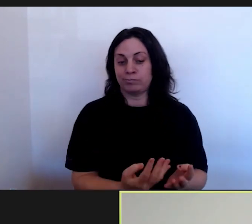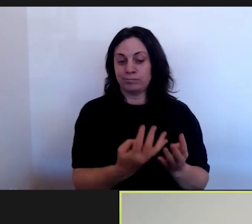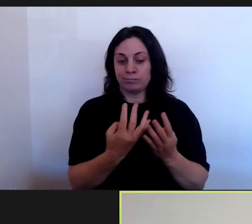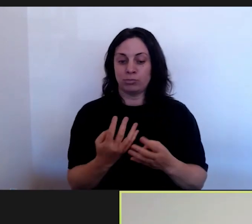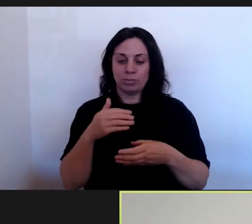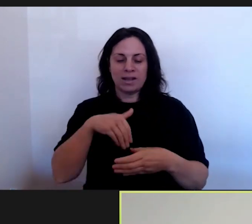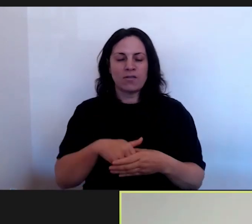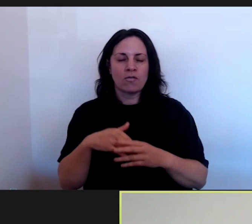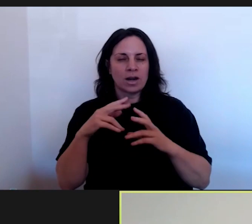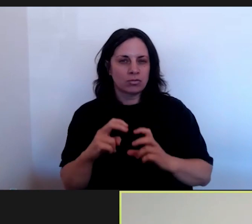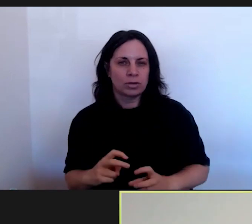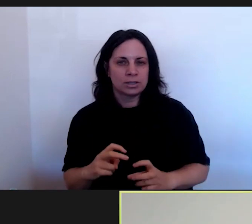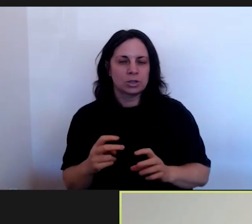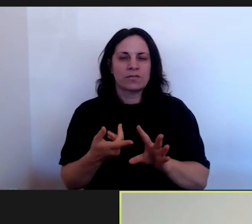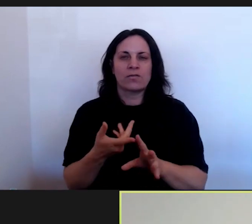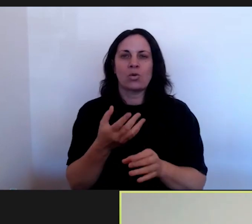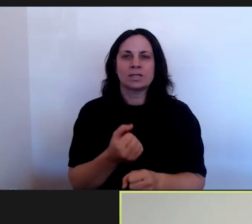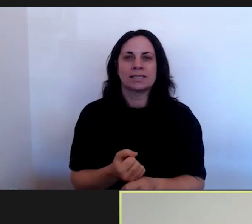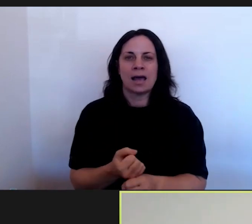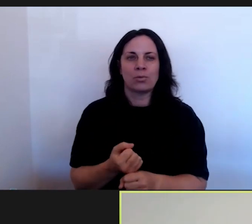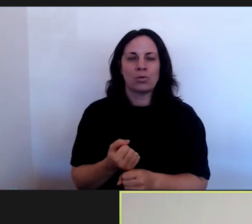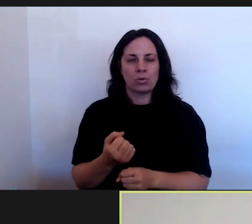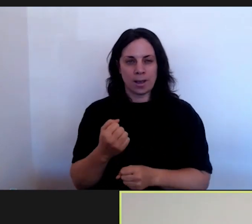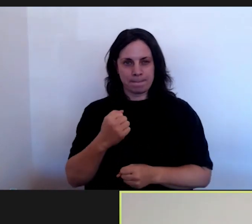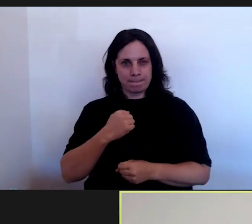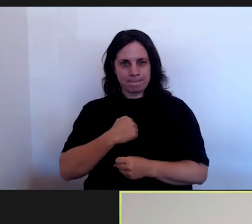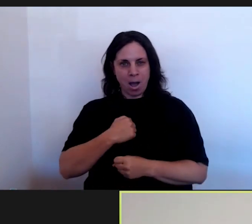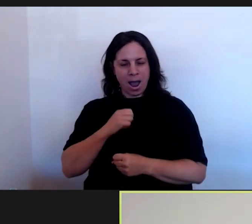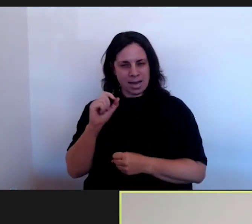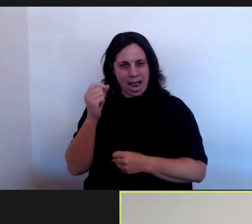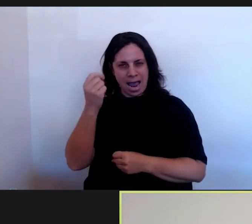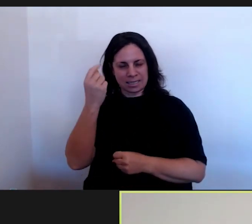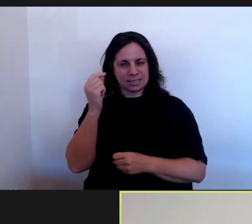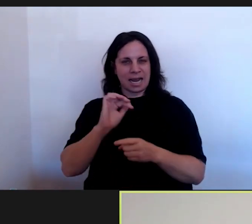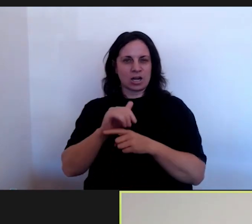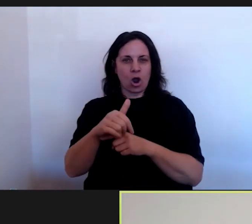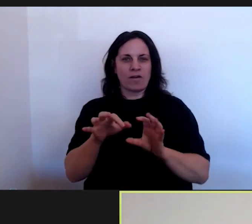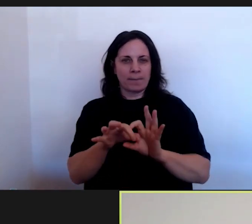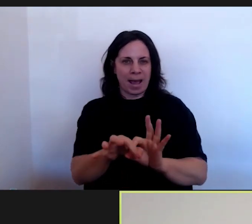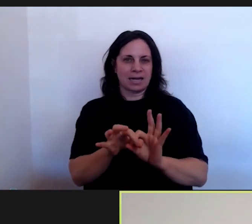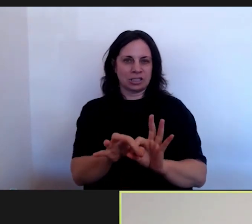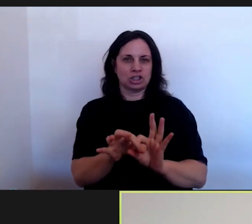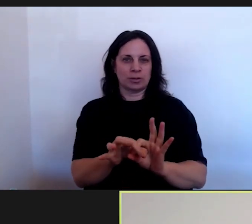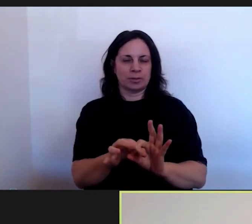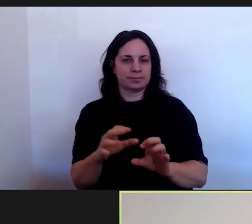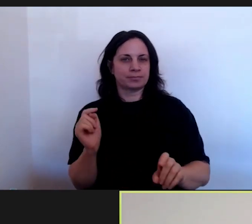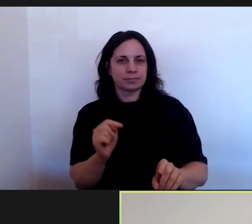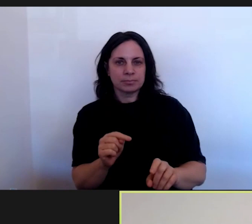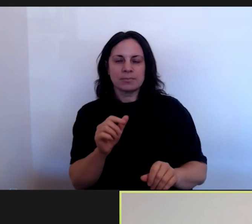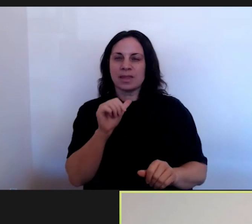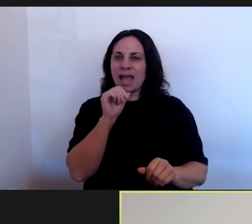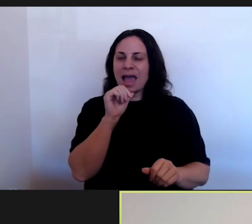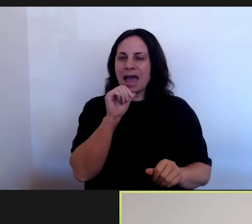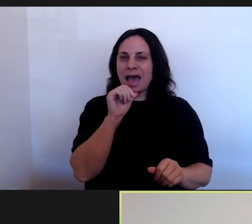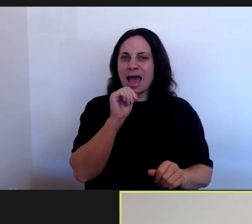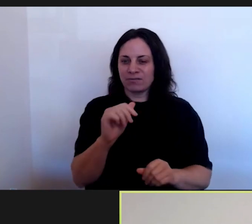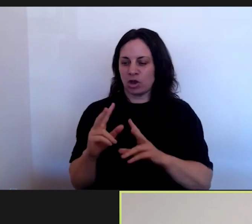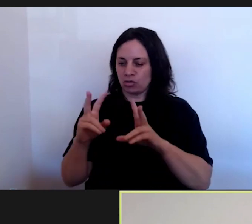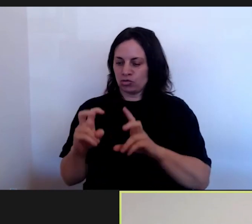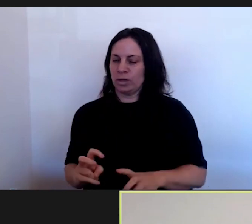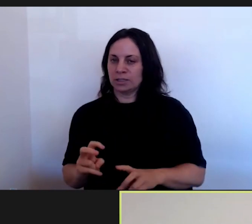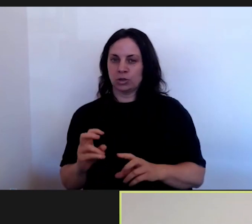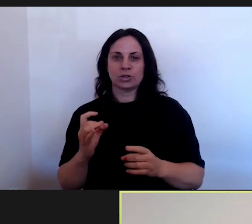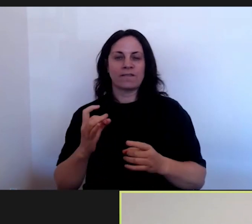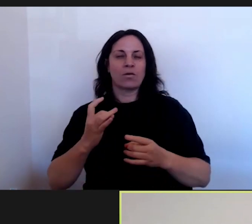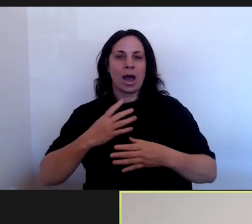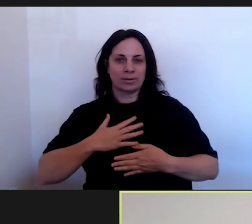So in my I guess in my understanding, partnership is when we are doing our own research for ourselves.